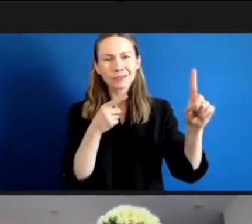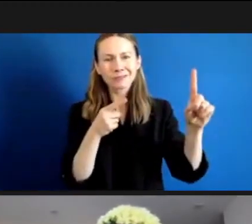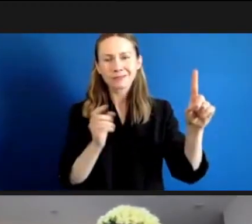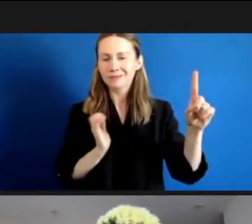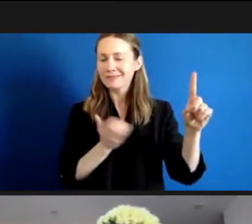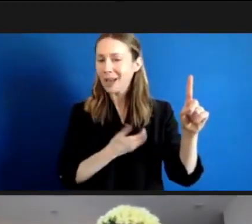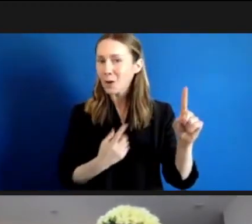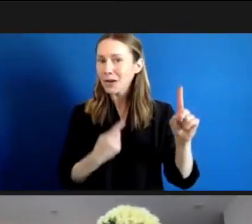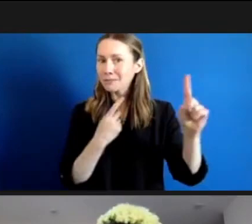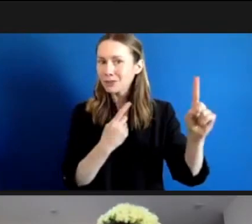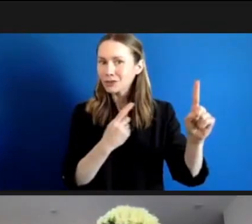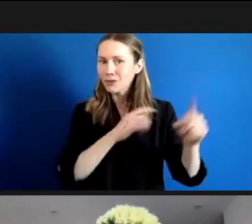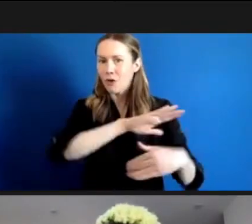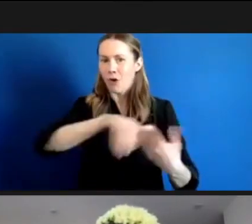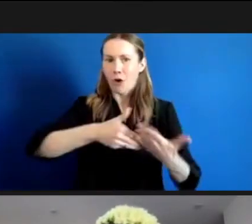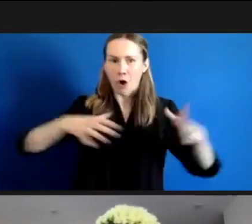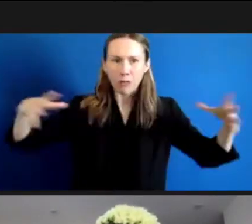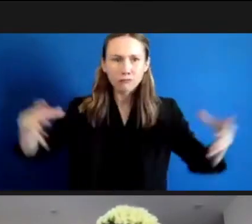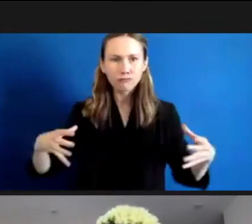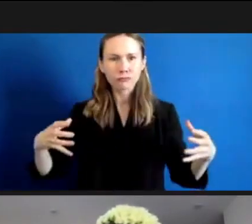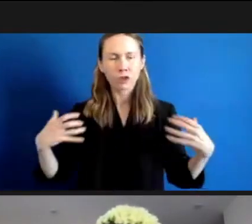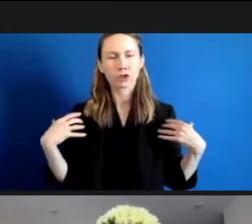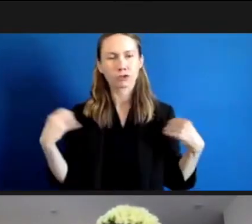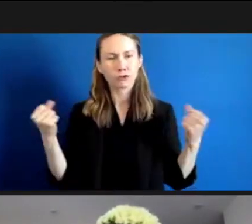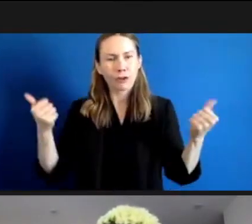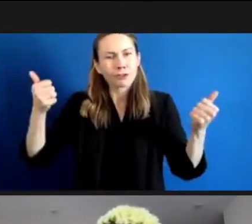us all stronger.